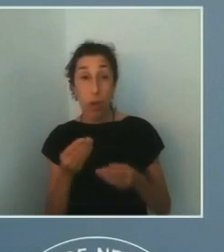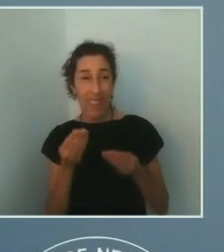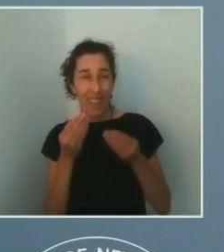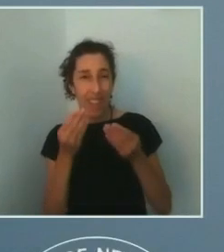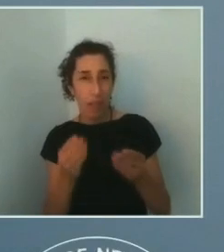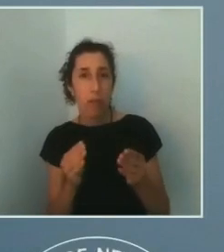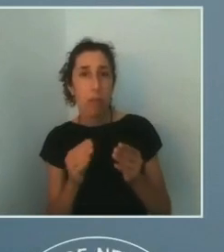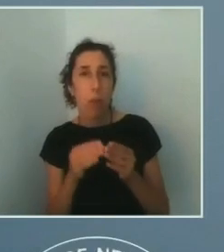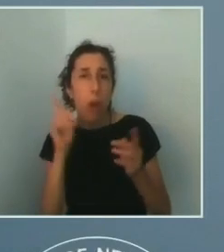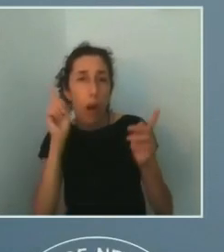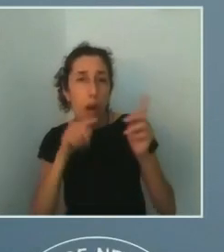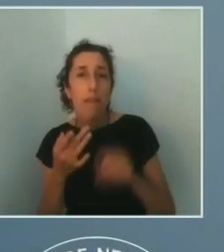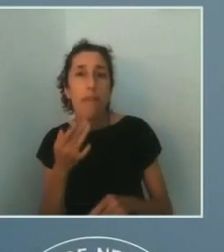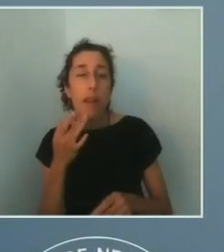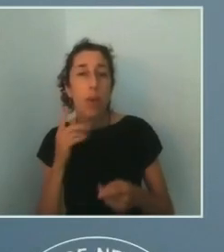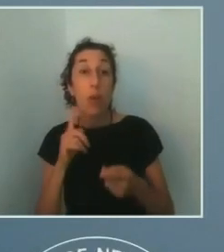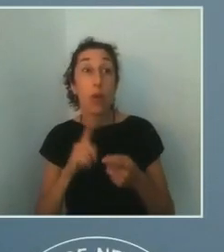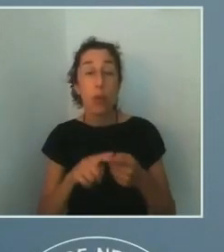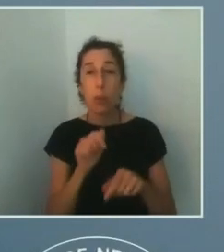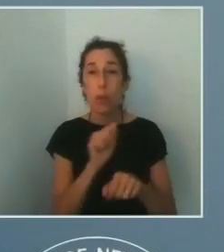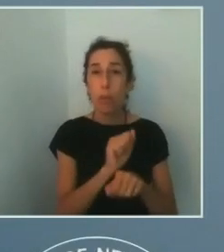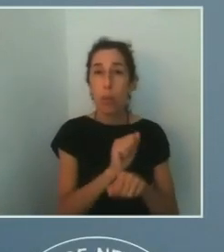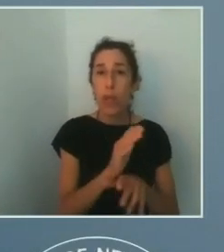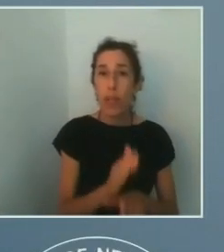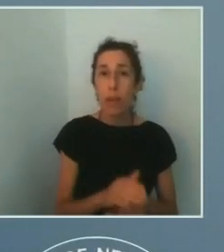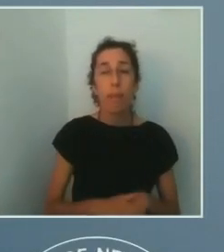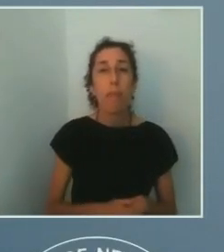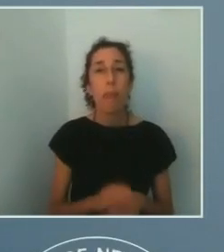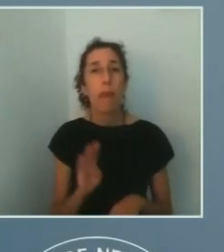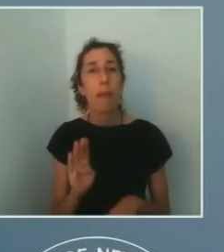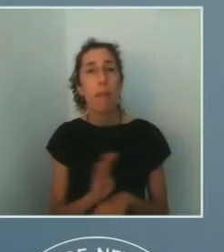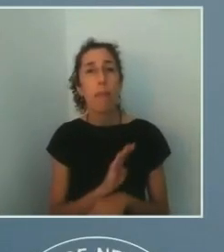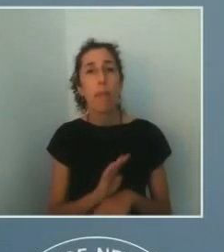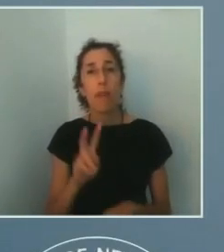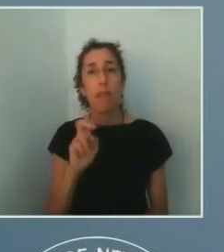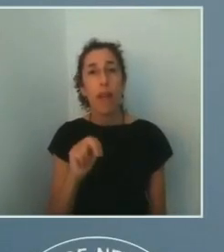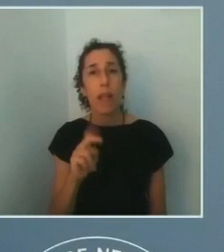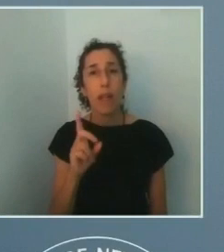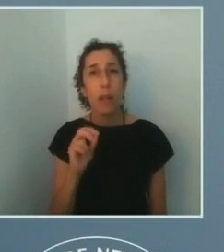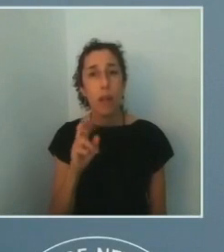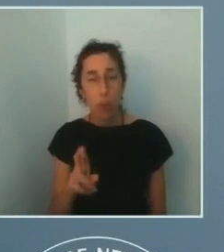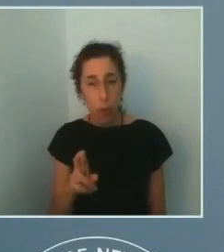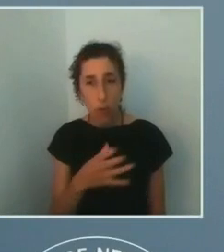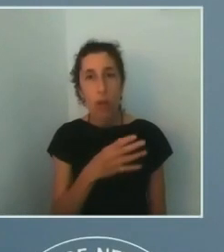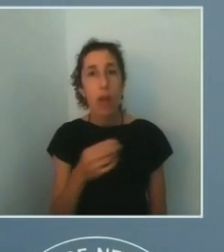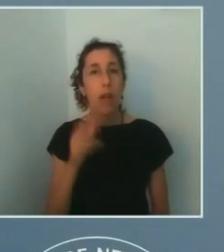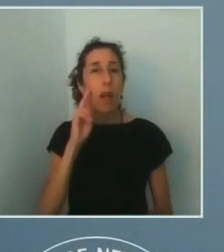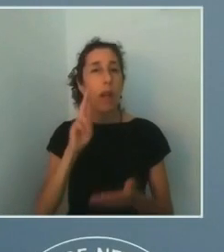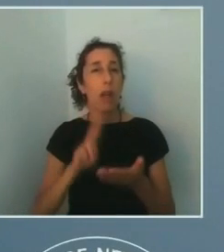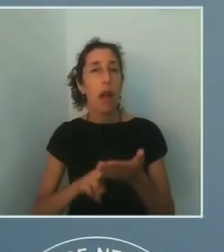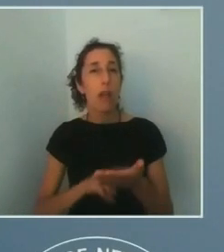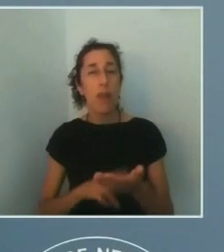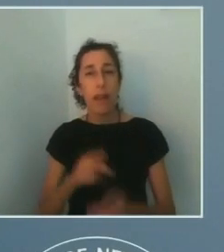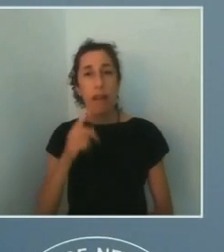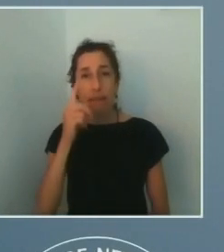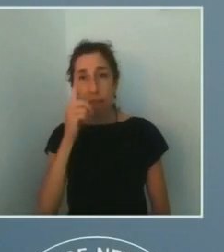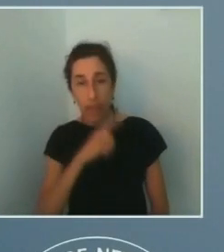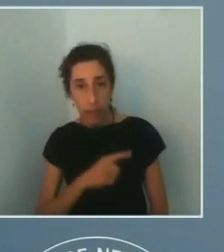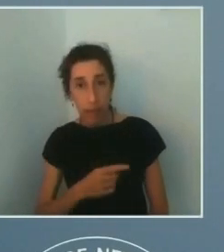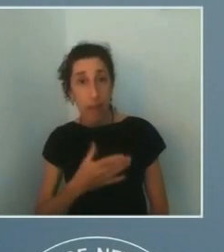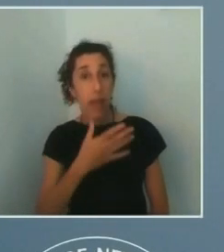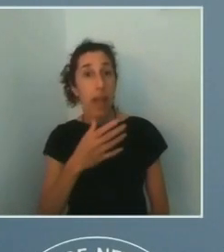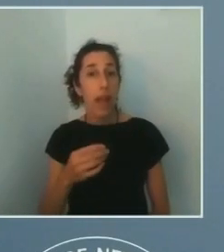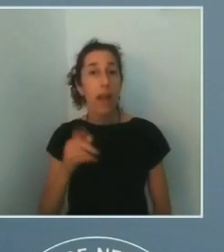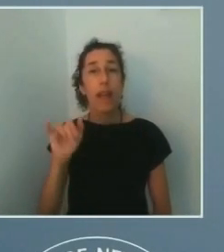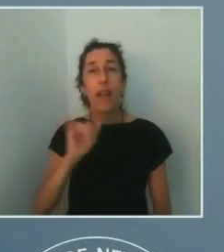have been going in or when she was elected. It looks like she would be saving, serving the people who are the donors